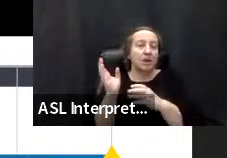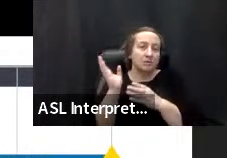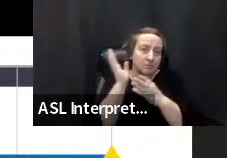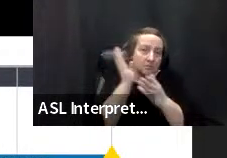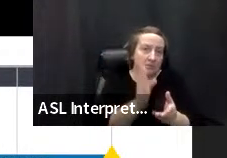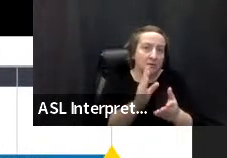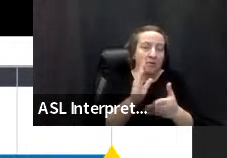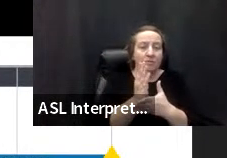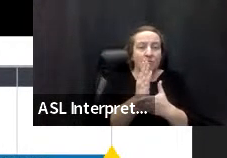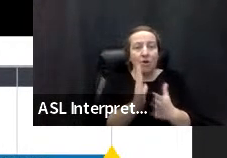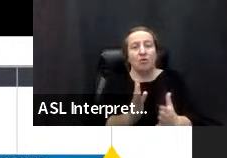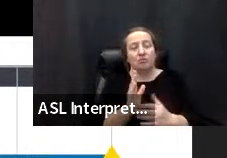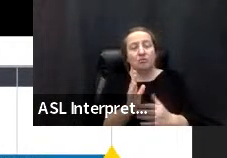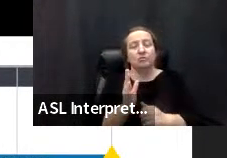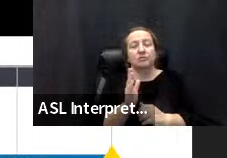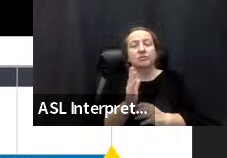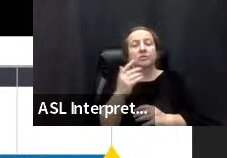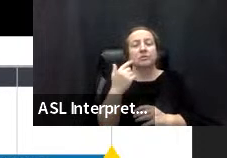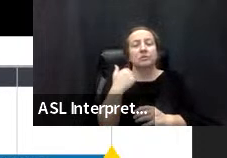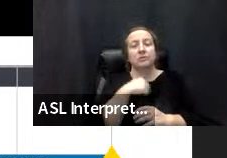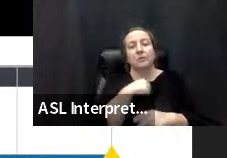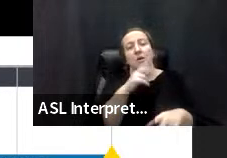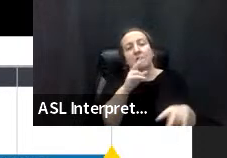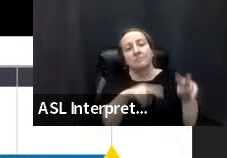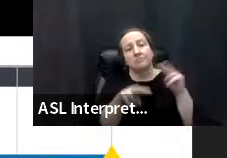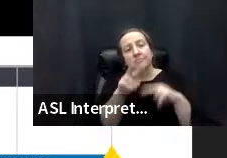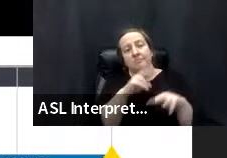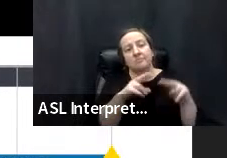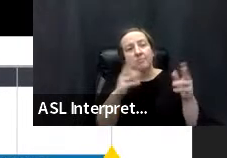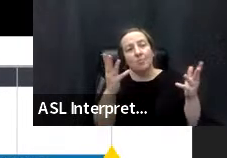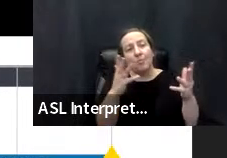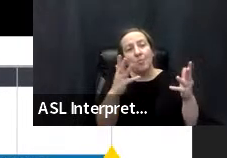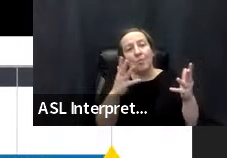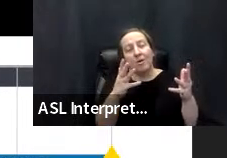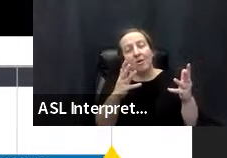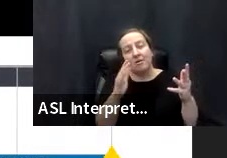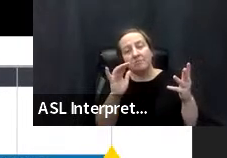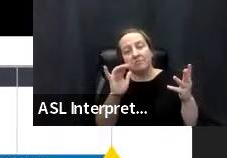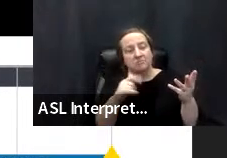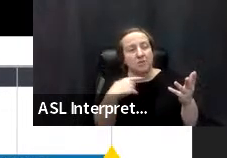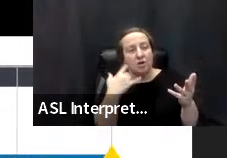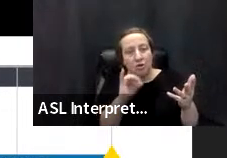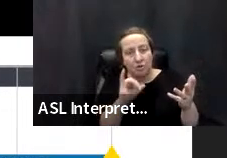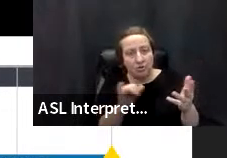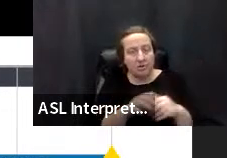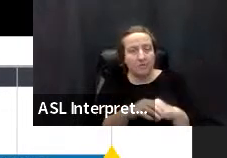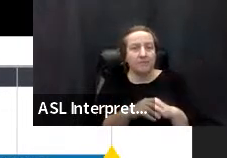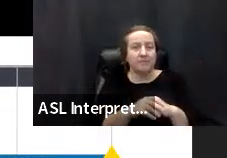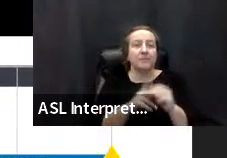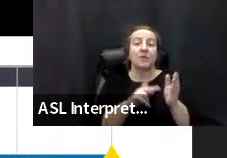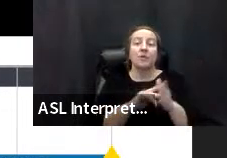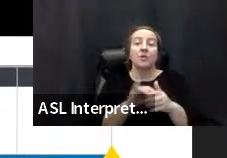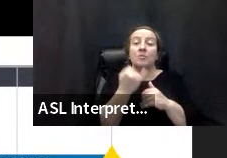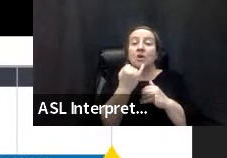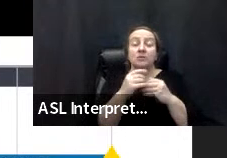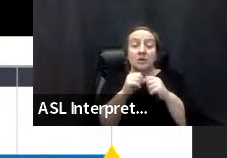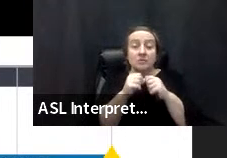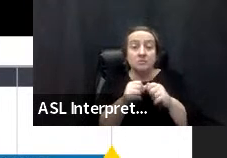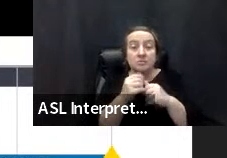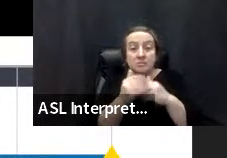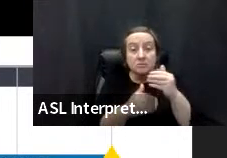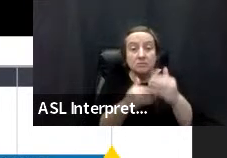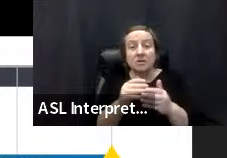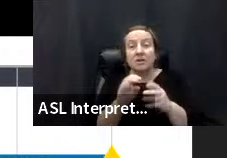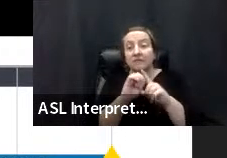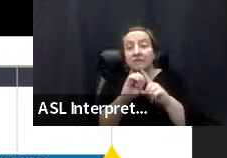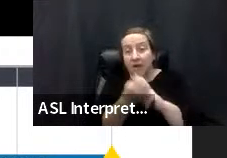to the partners as we look at what that consensus looks like. So as this project moves forward into the environmental and